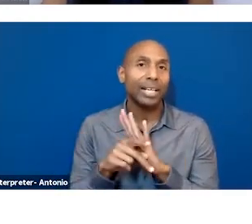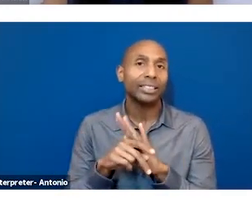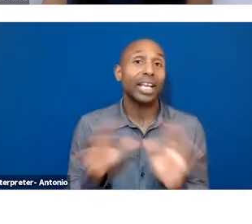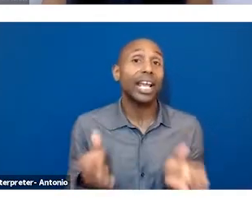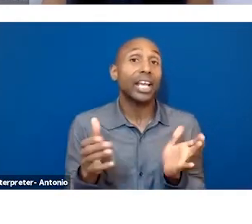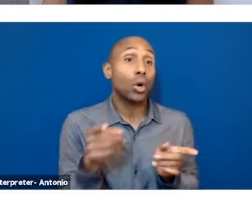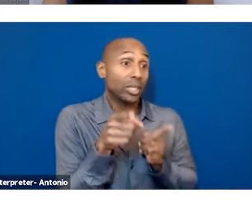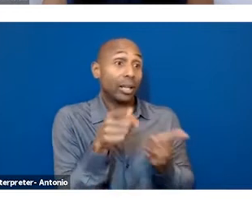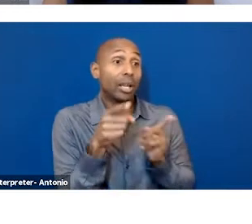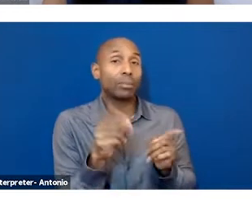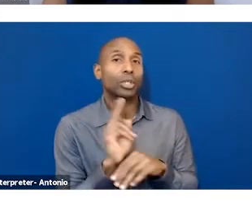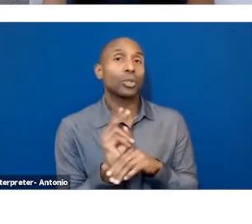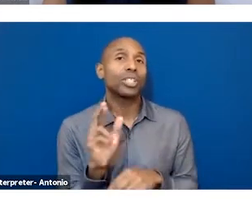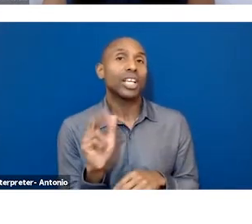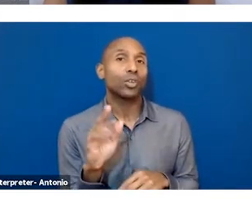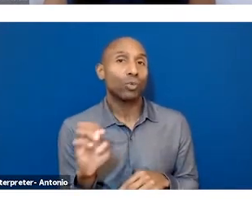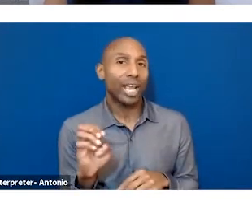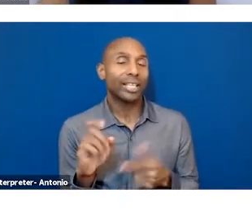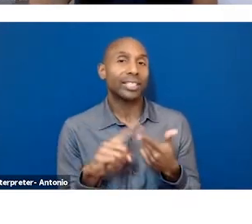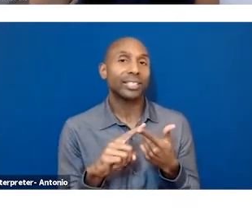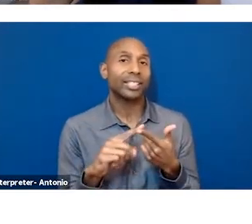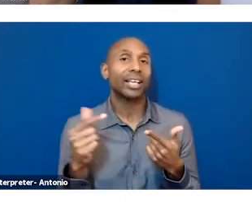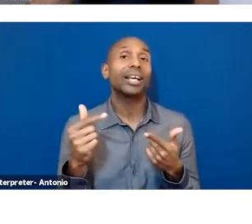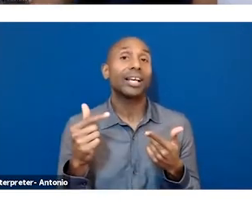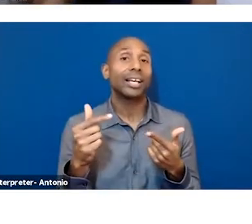gender-based incentives. So